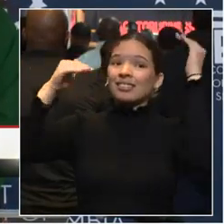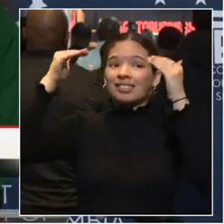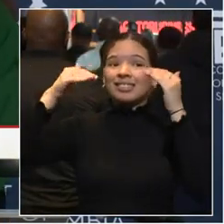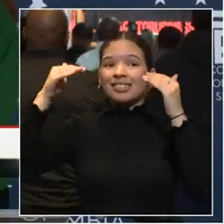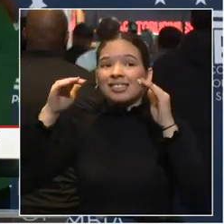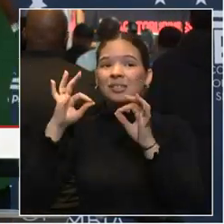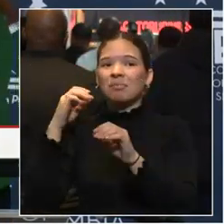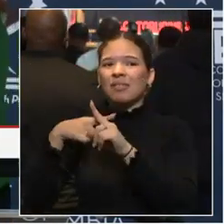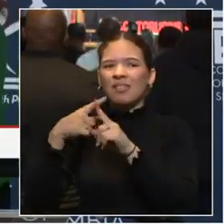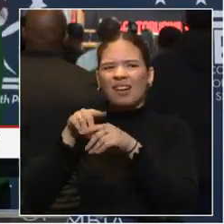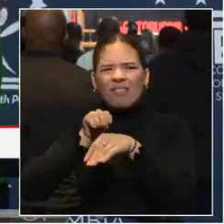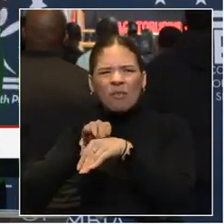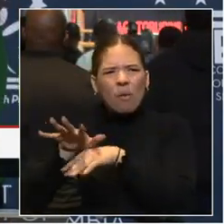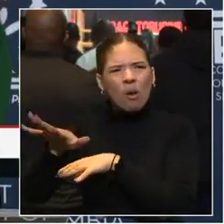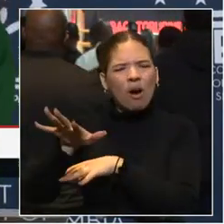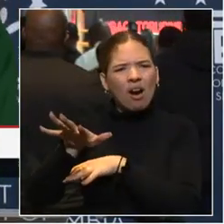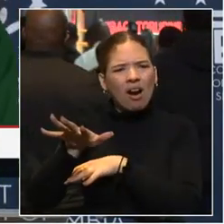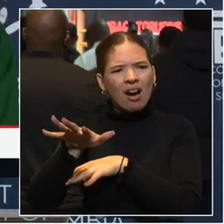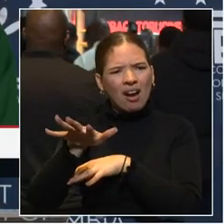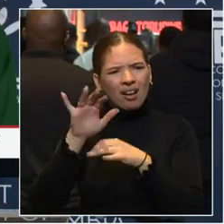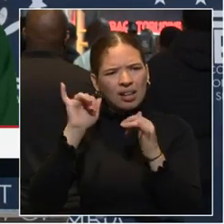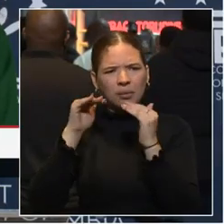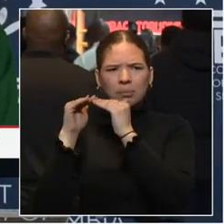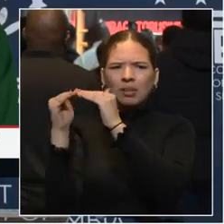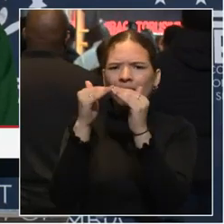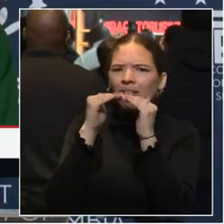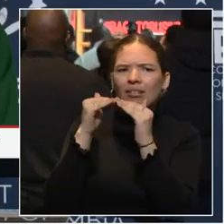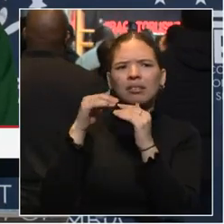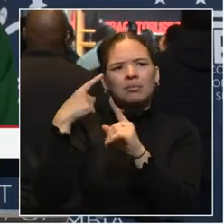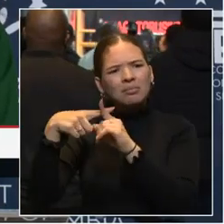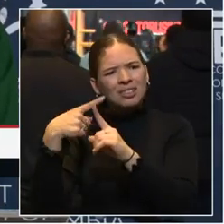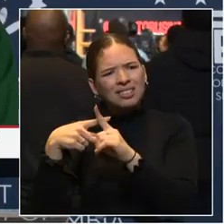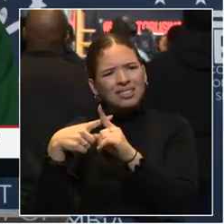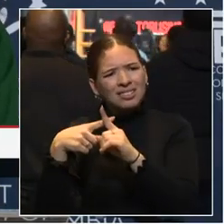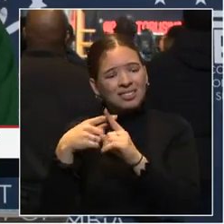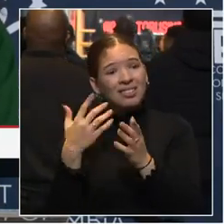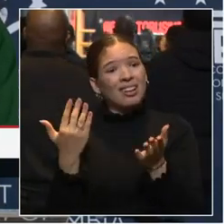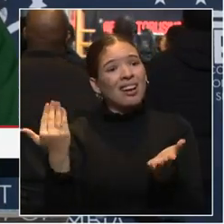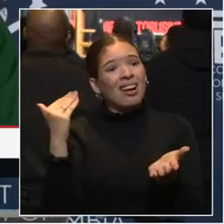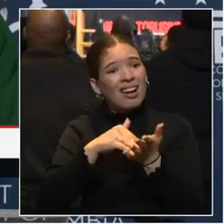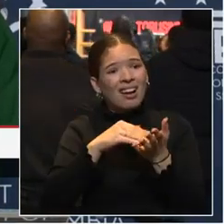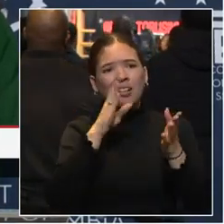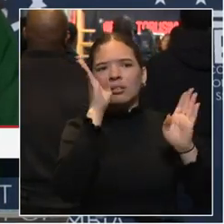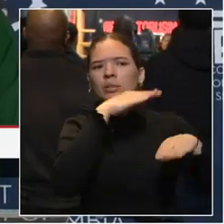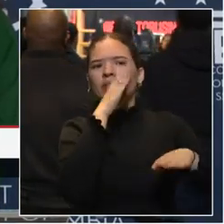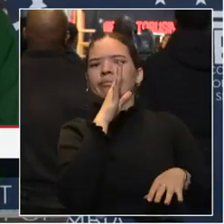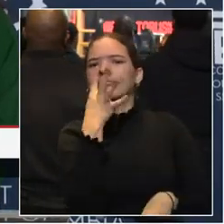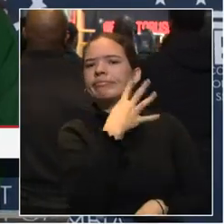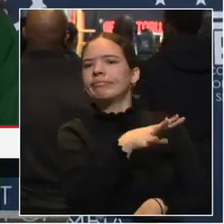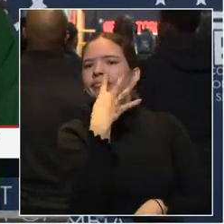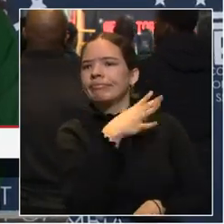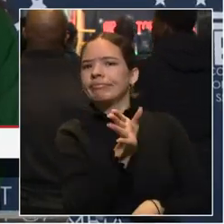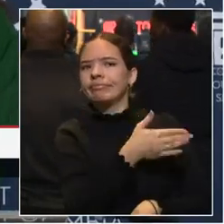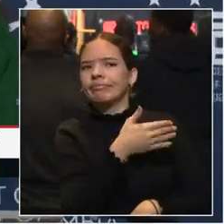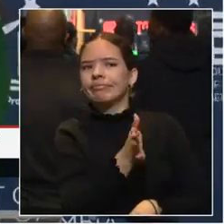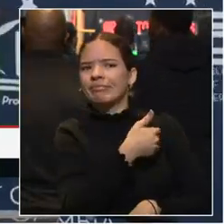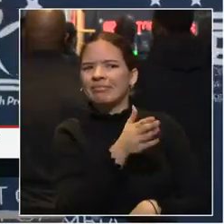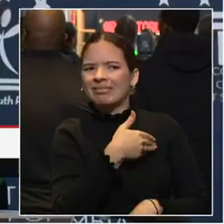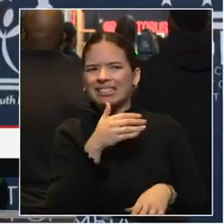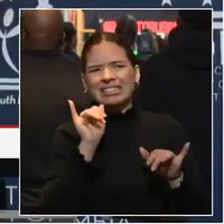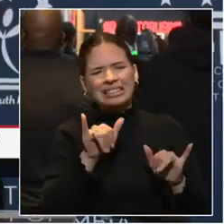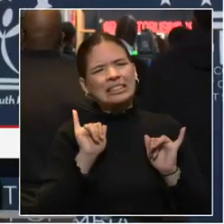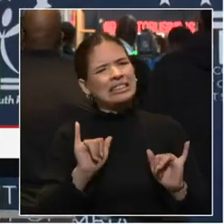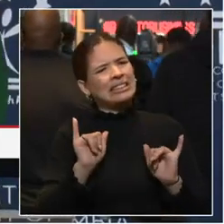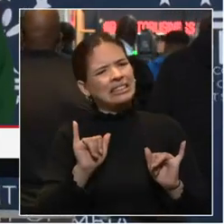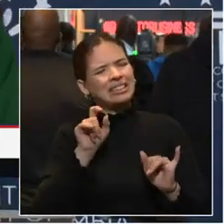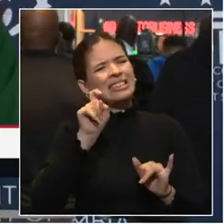and their peers is a third way to keep them out of trouble. And so that's why we work very hard to design a program